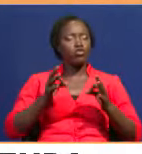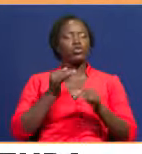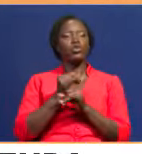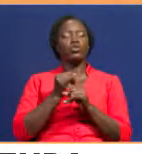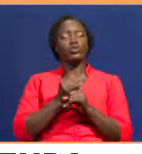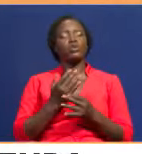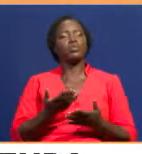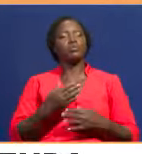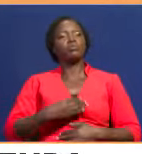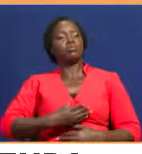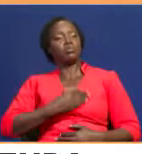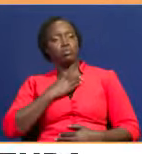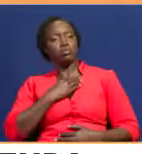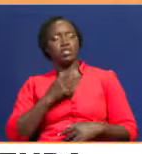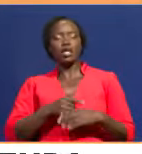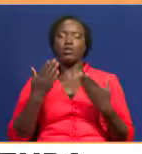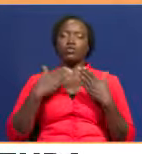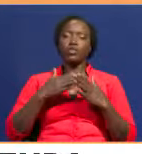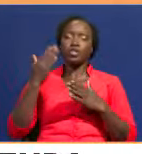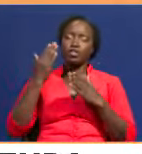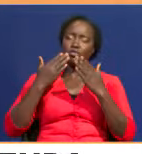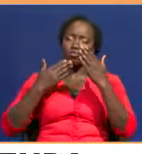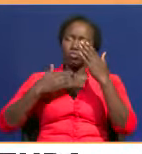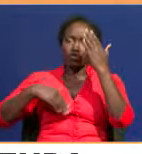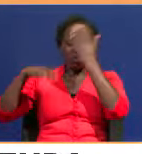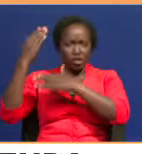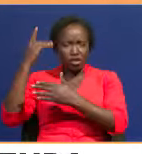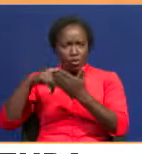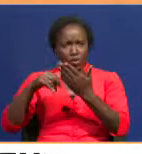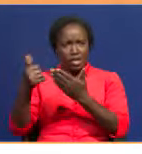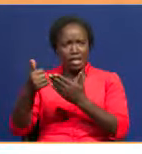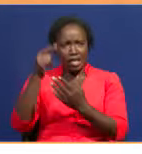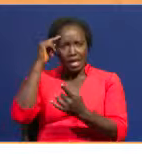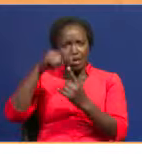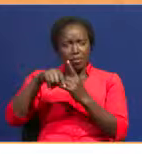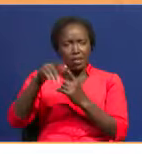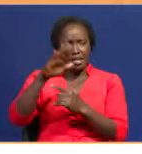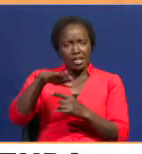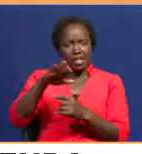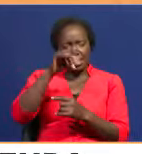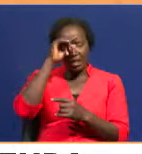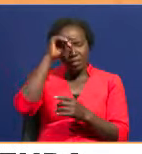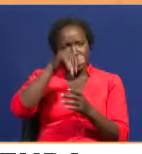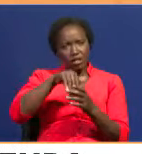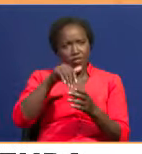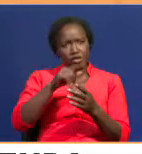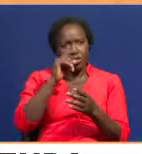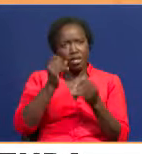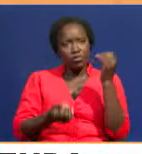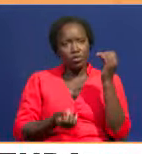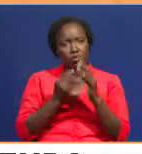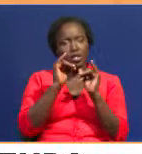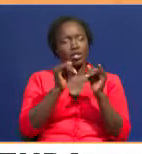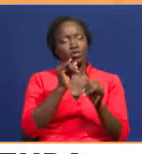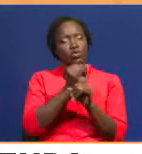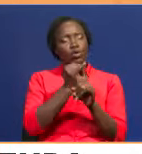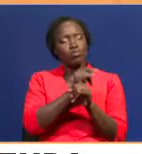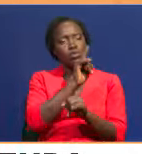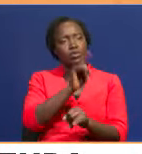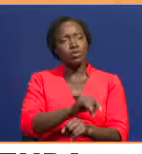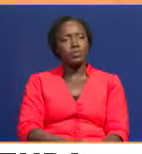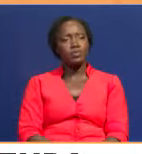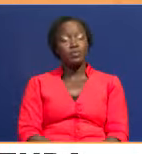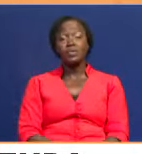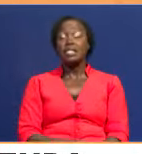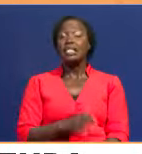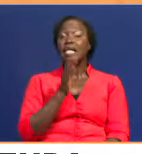normally waiting for once we finish universities? What other key areas that the government can invest in so that it can spur new jobs? Even as